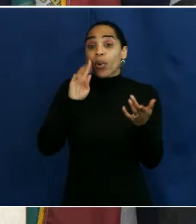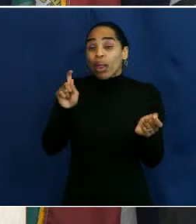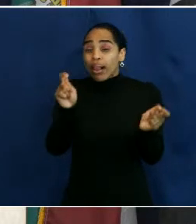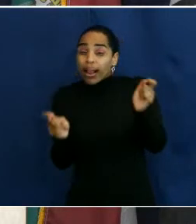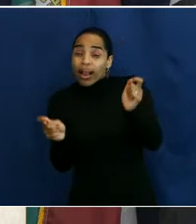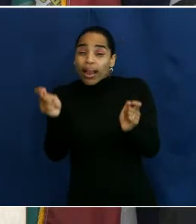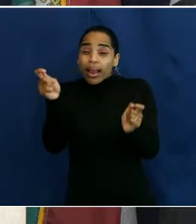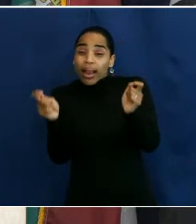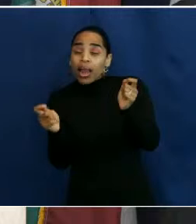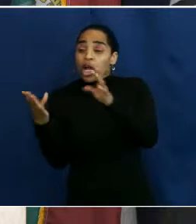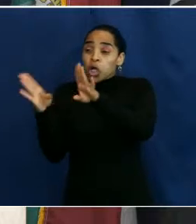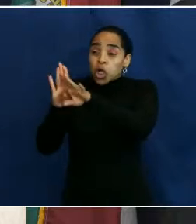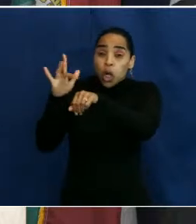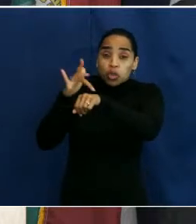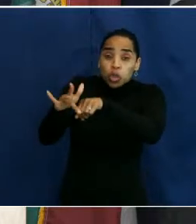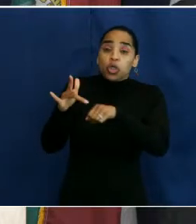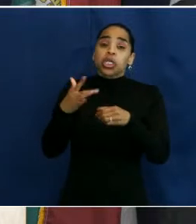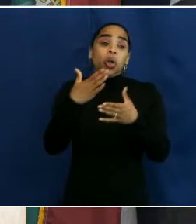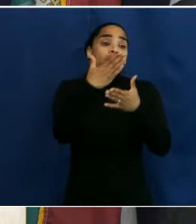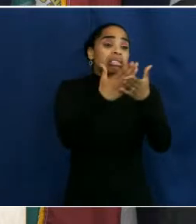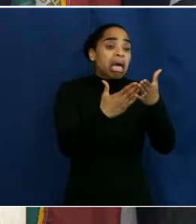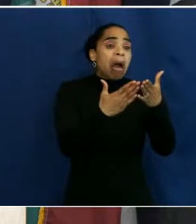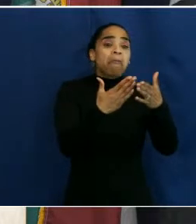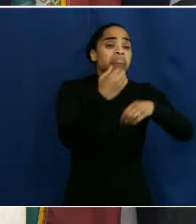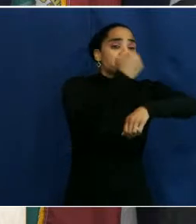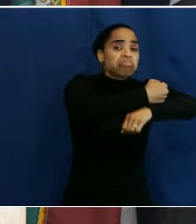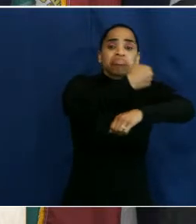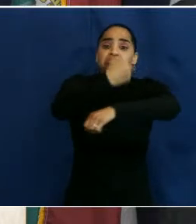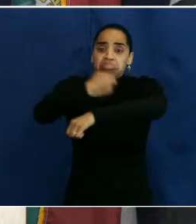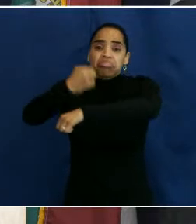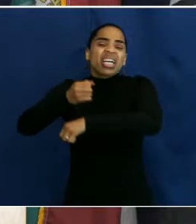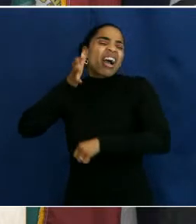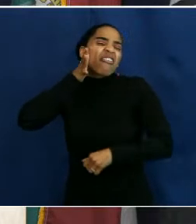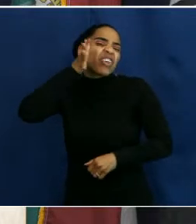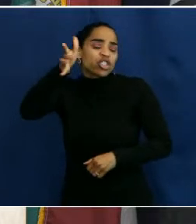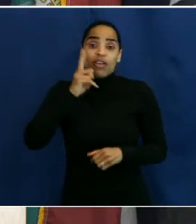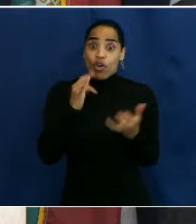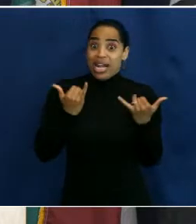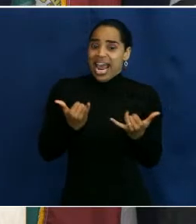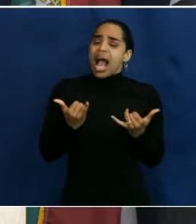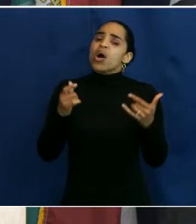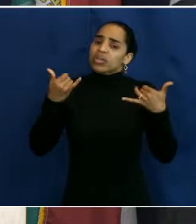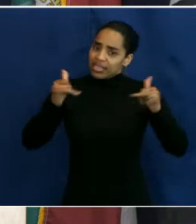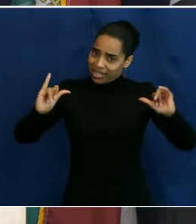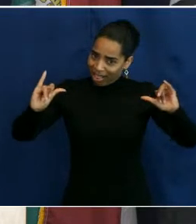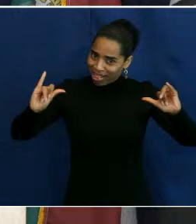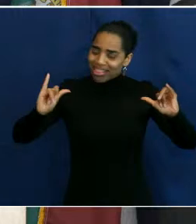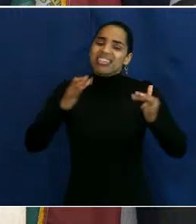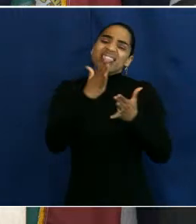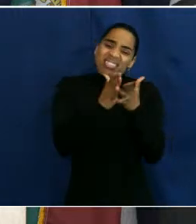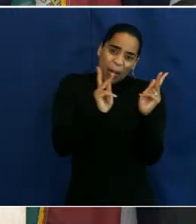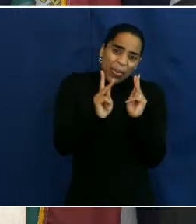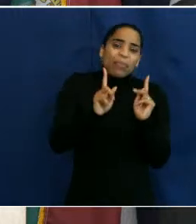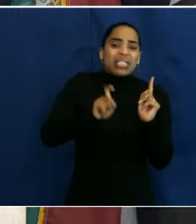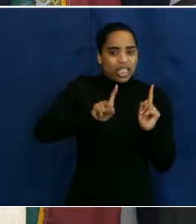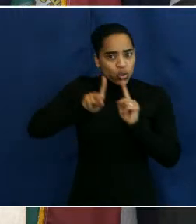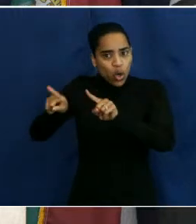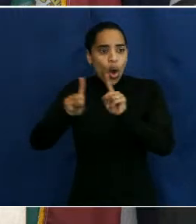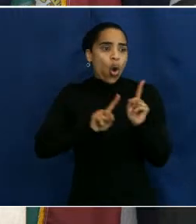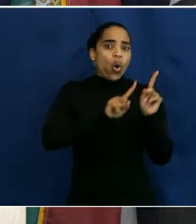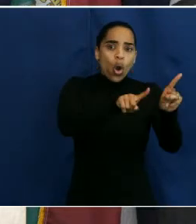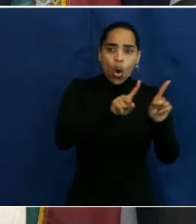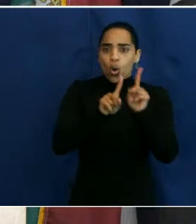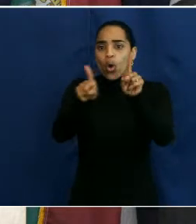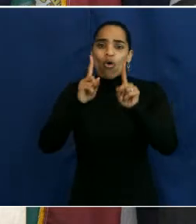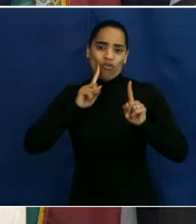in timing or perhaps some consolidation of sites, but we're going to keep that as a resource that is there to the public. We think it has an